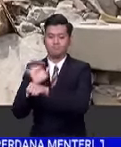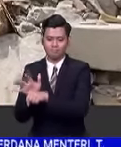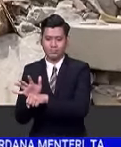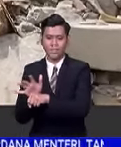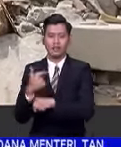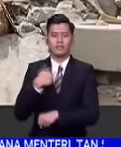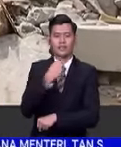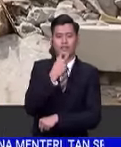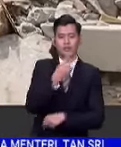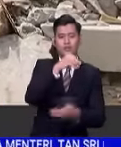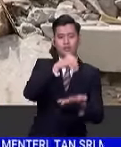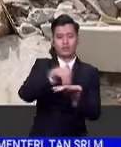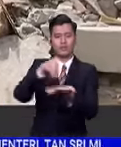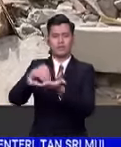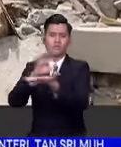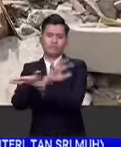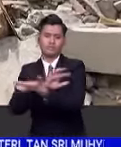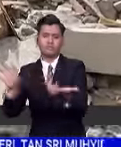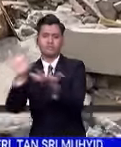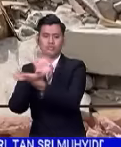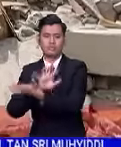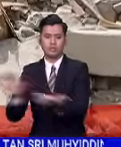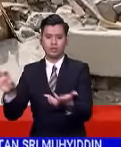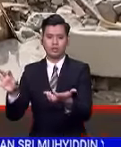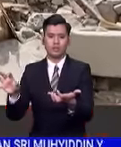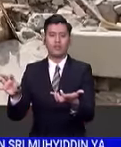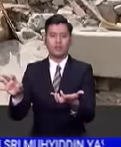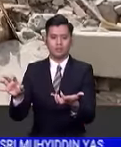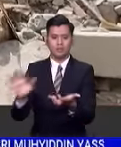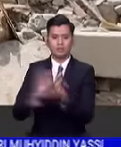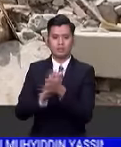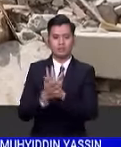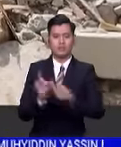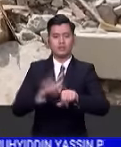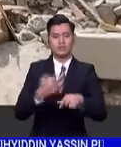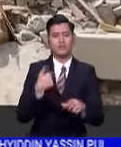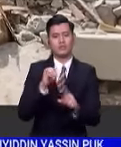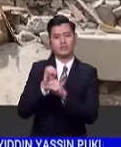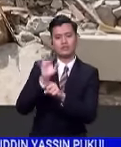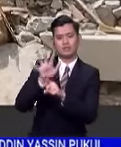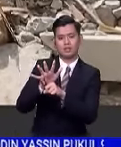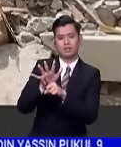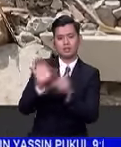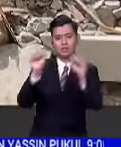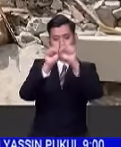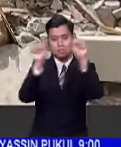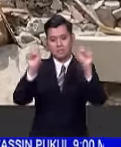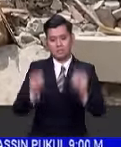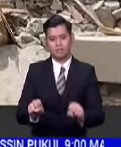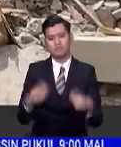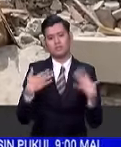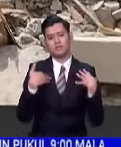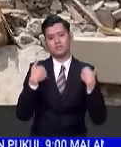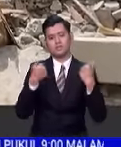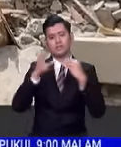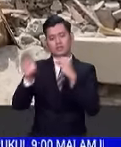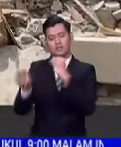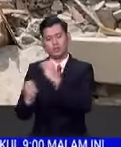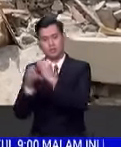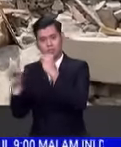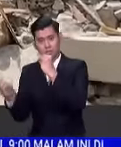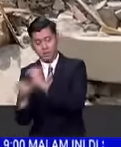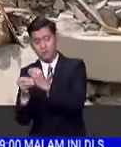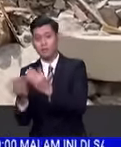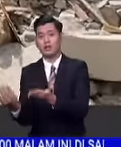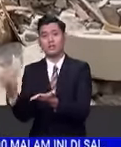COVID as well. Food needs, it's really across the board here. And of course, again, in a time when the health system was struggling